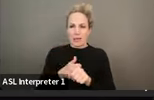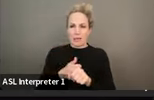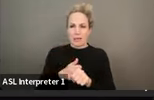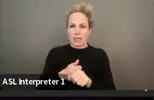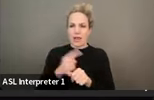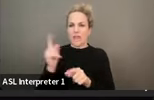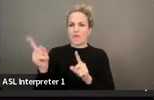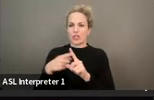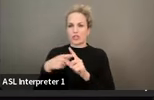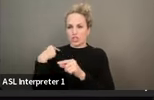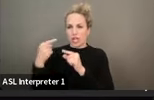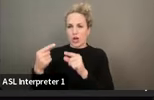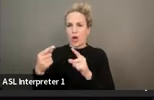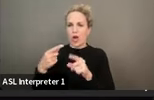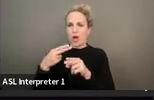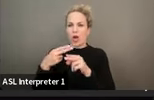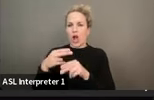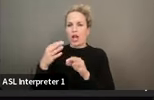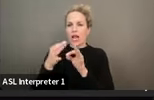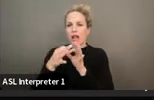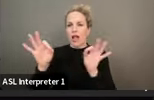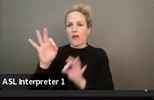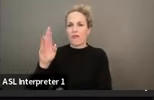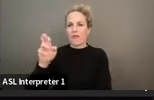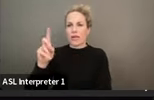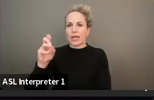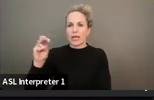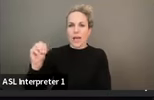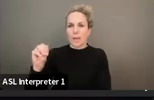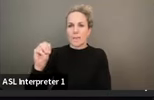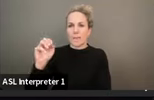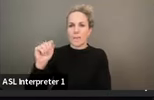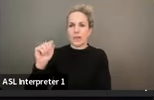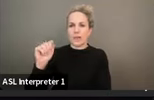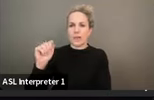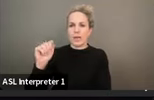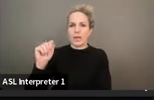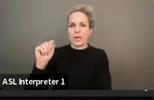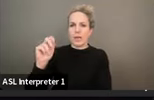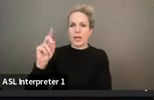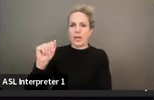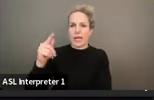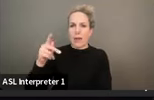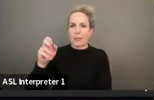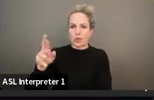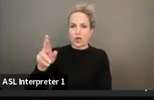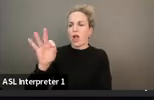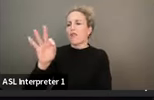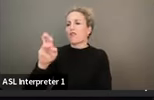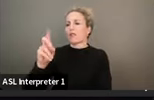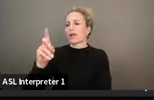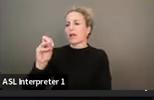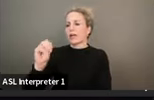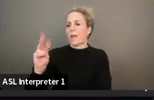of it. This is called the Freedom Wing Adapter. But nothing like this exists on the market to my knowledge.